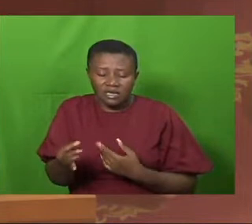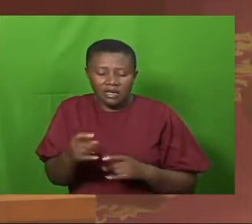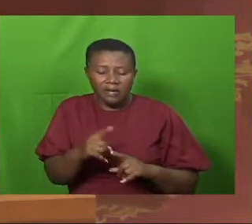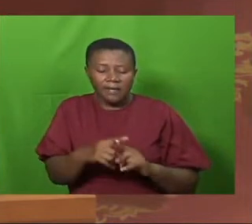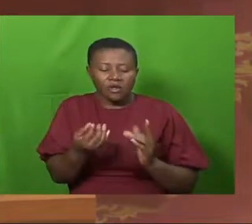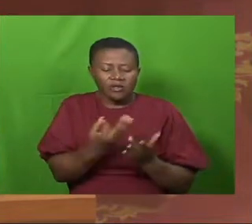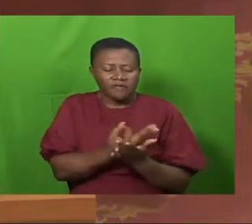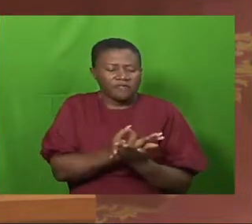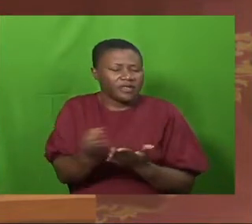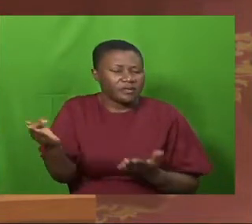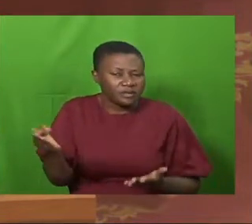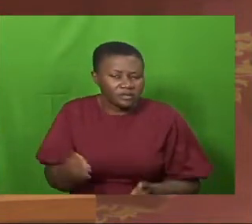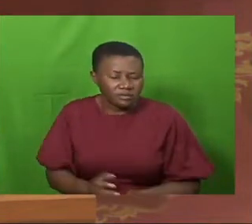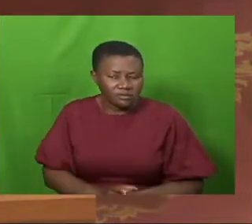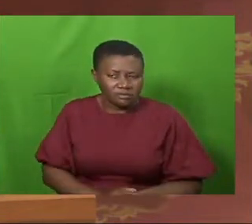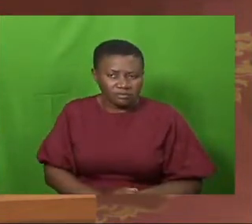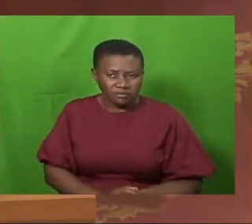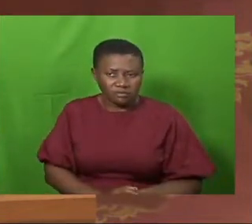failed